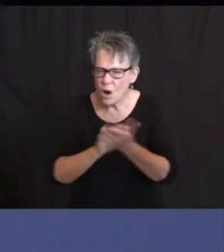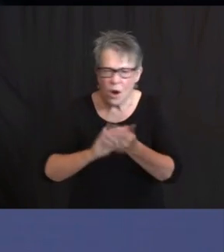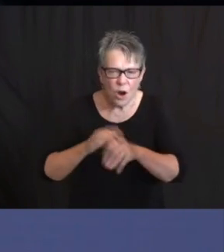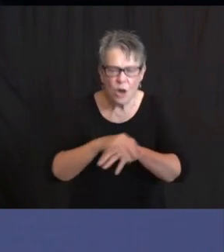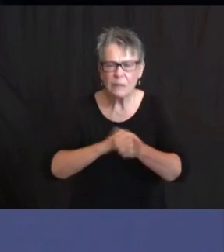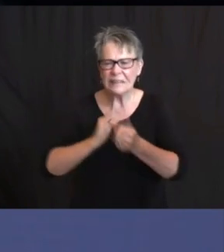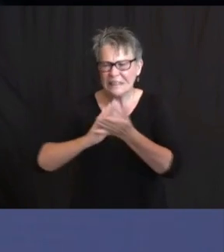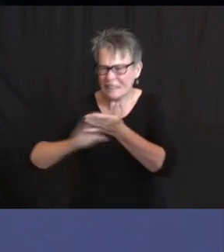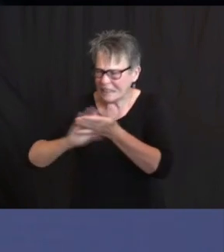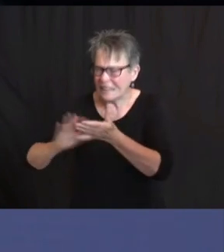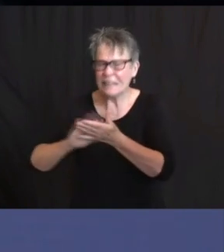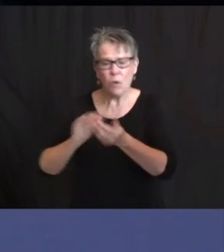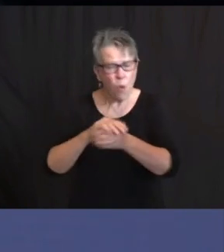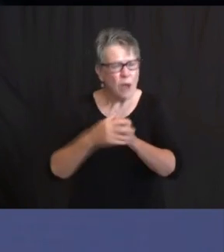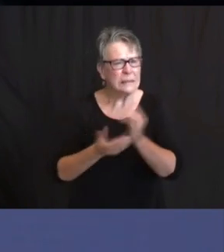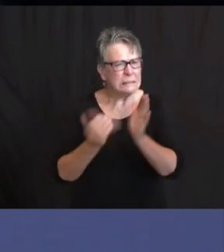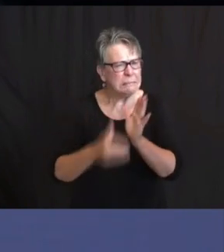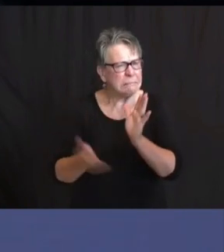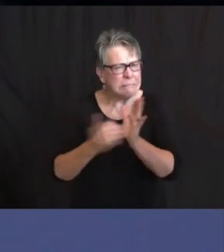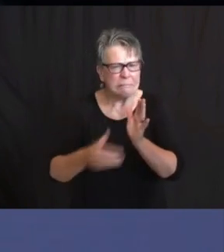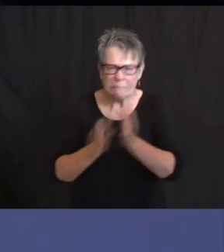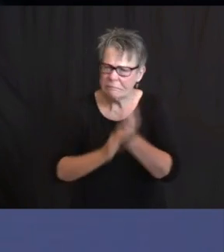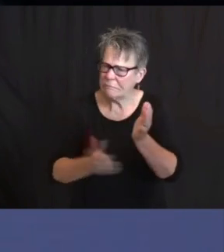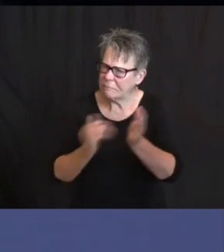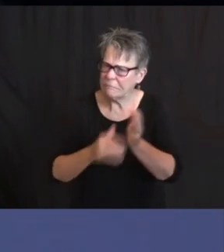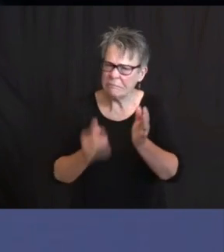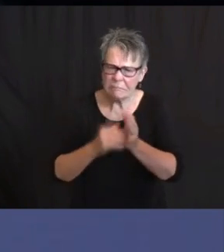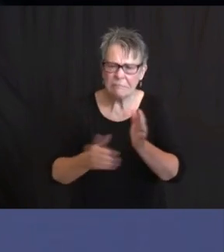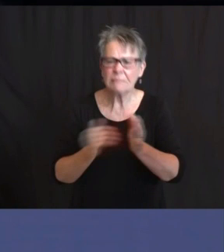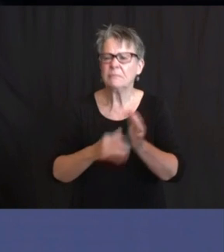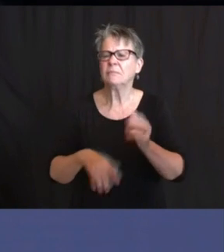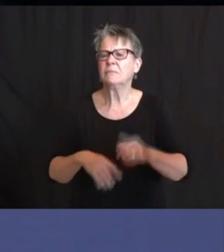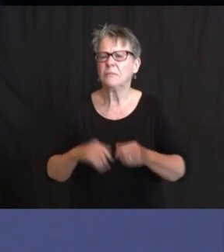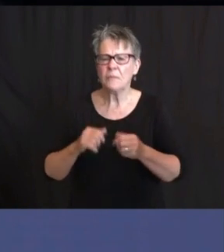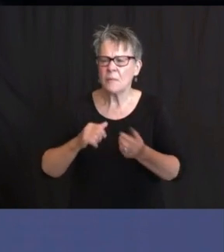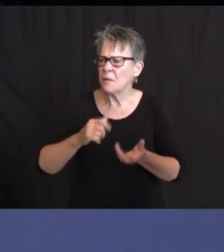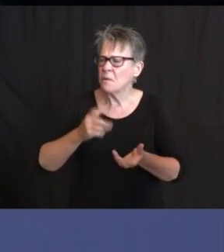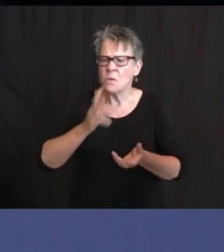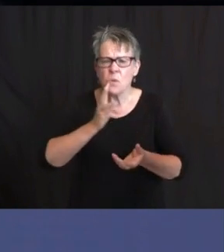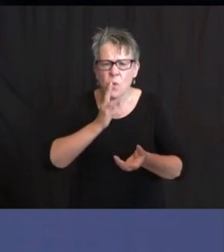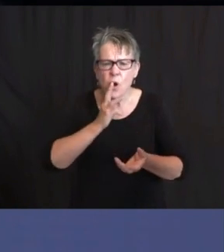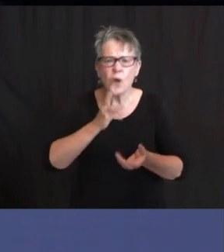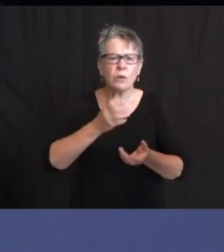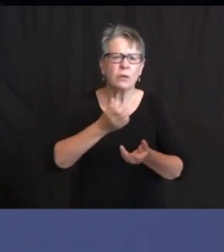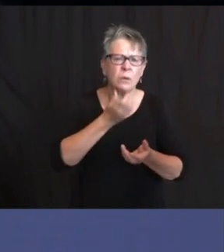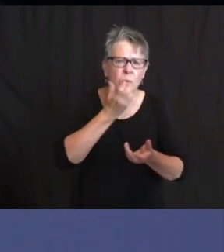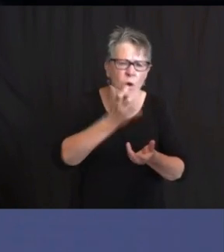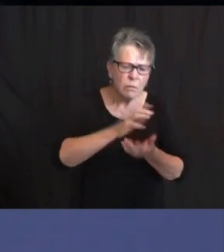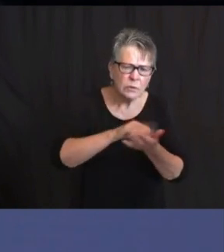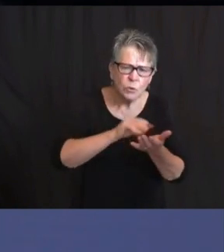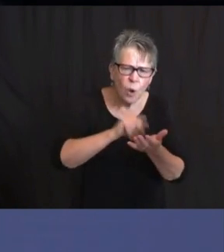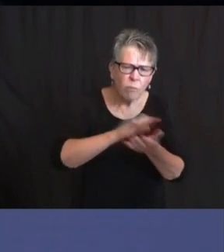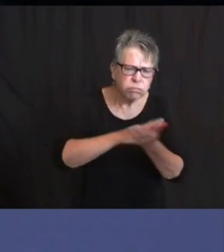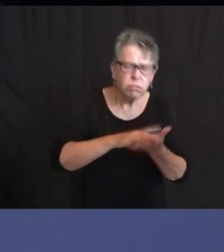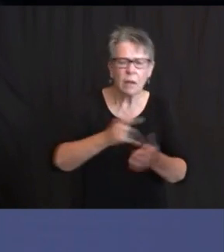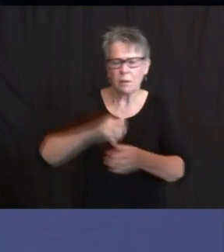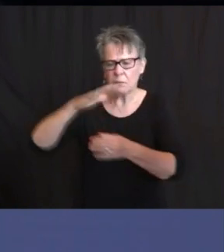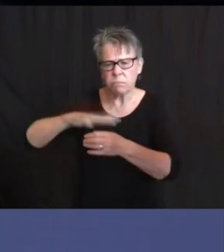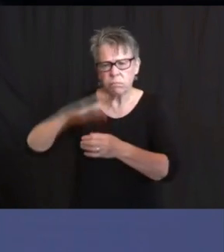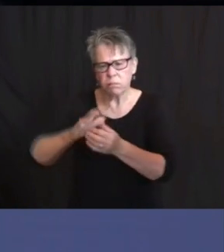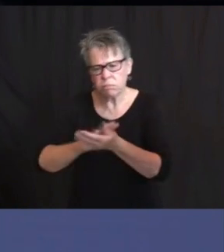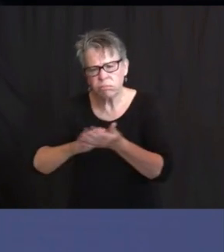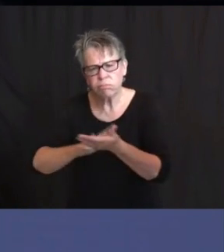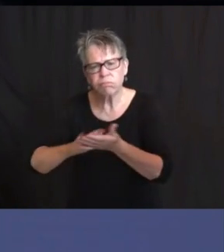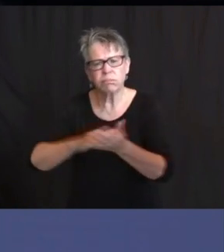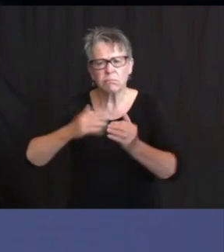20 seconds or a hand sanitizer that contains at least 60% alcohol. Always